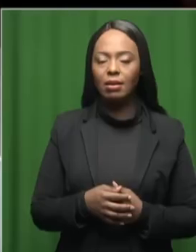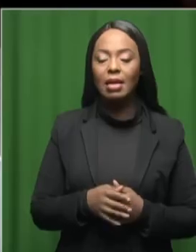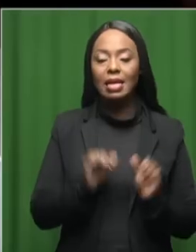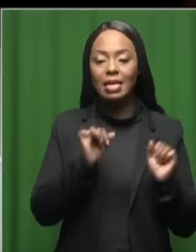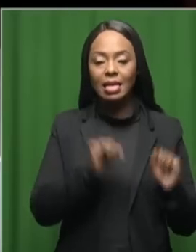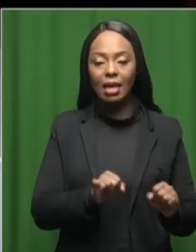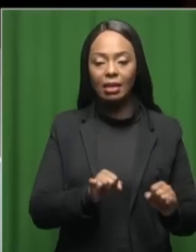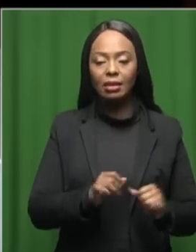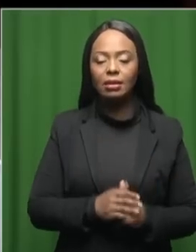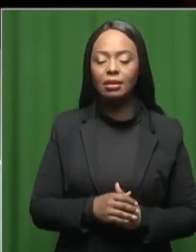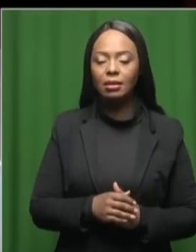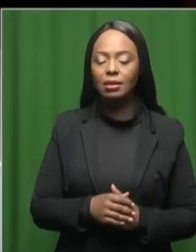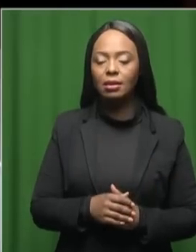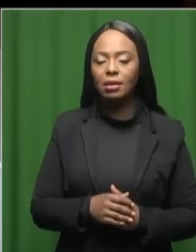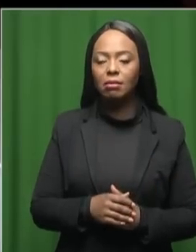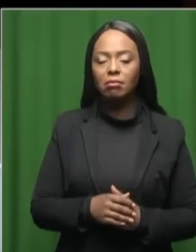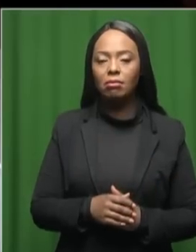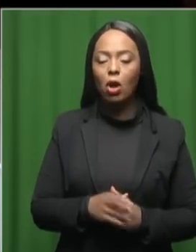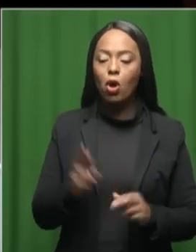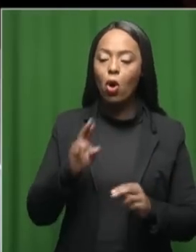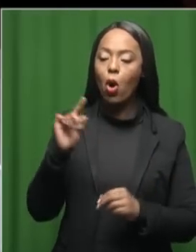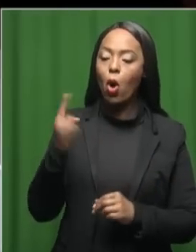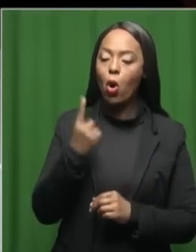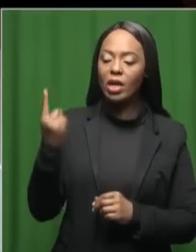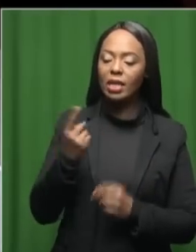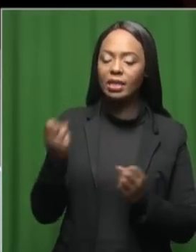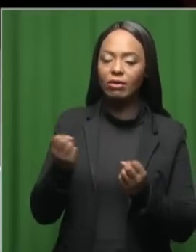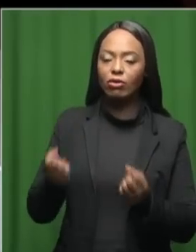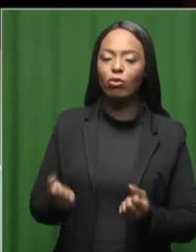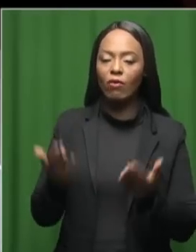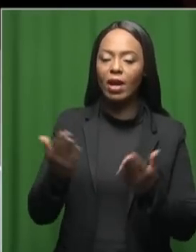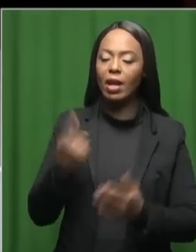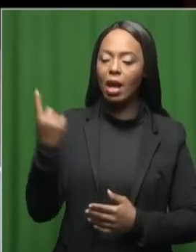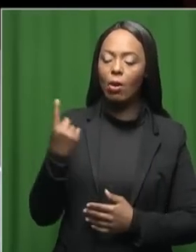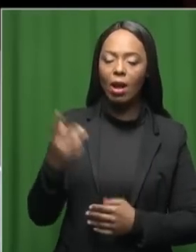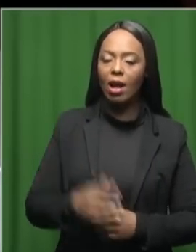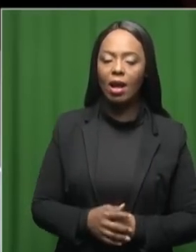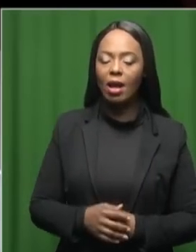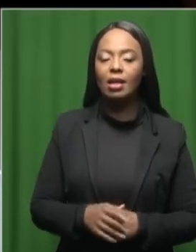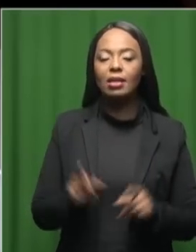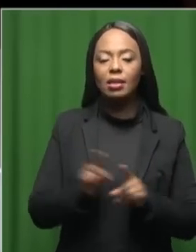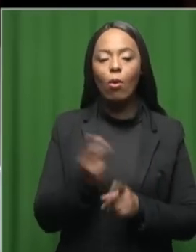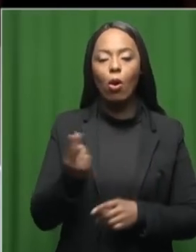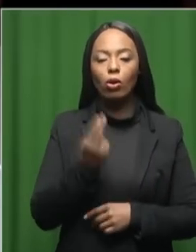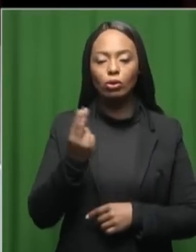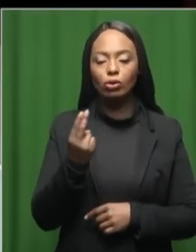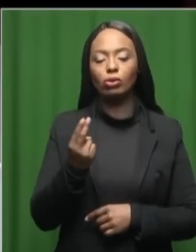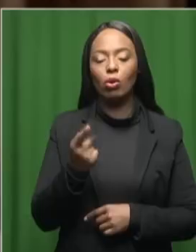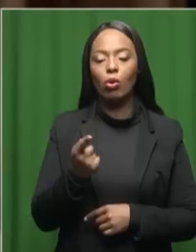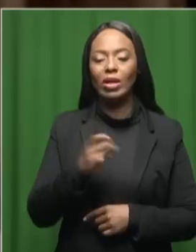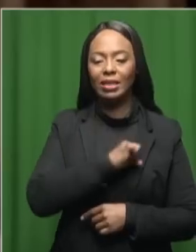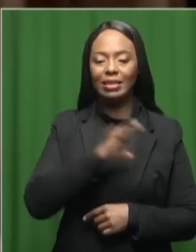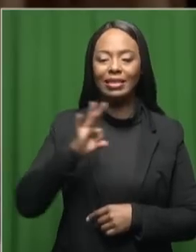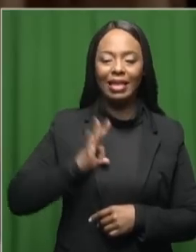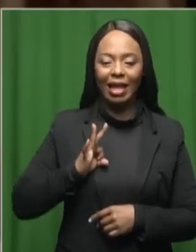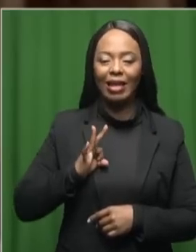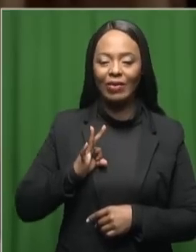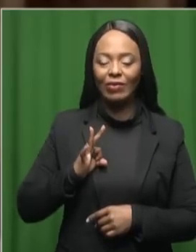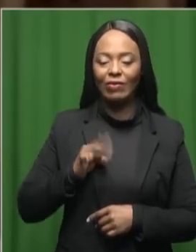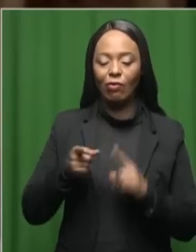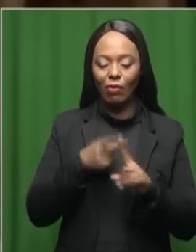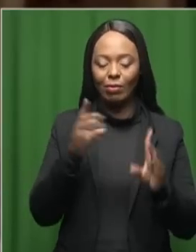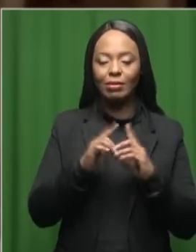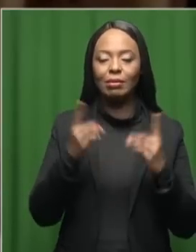Yes, it will not be just the service provider alone. It is clear that there were also officials who might have been involved